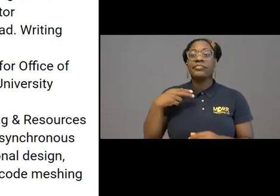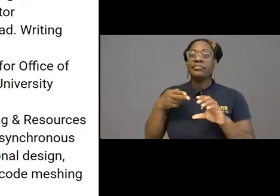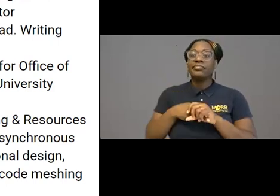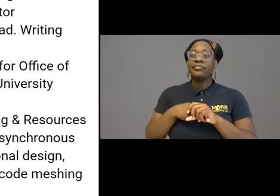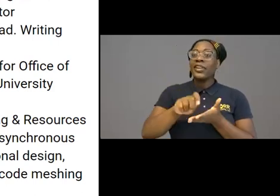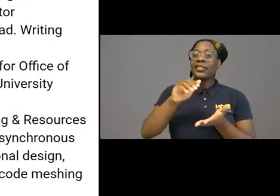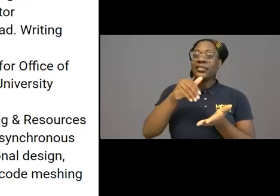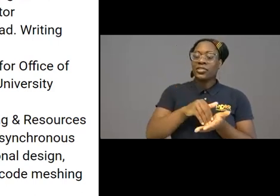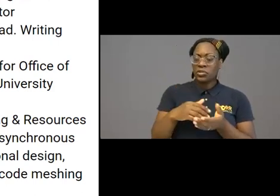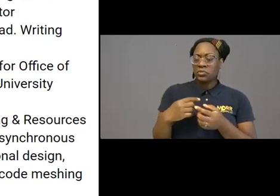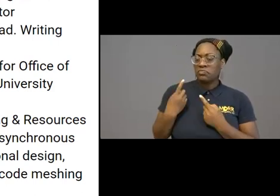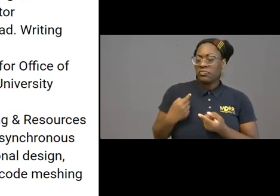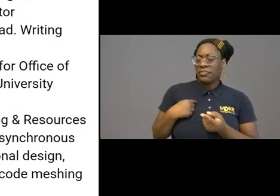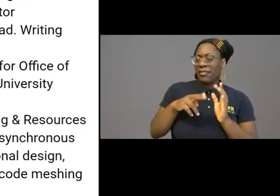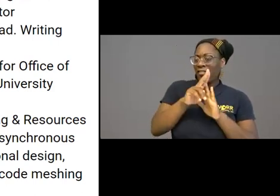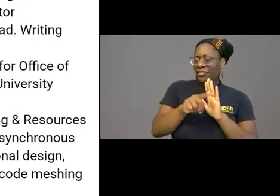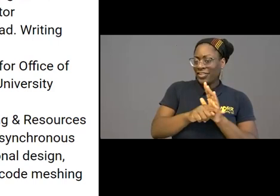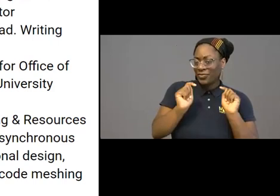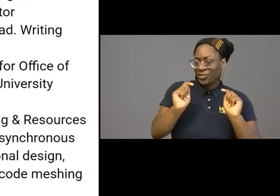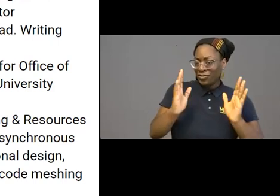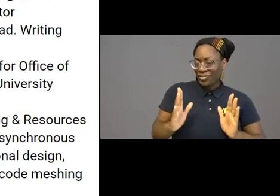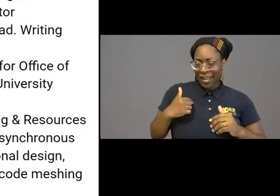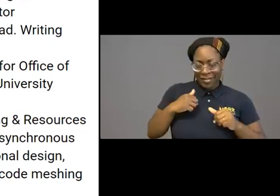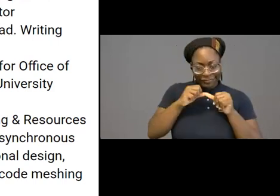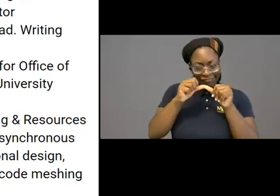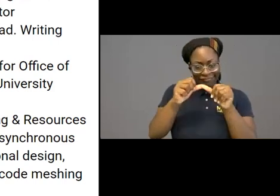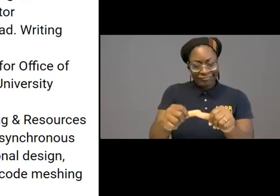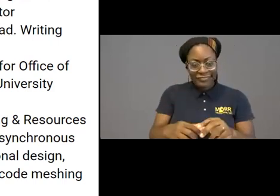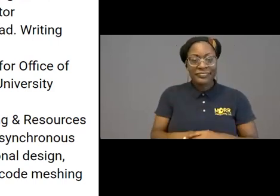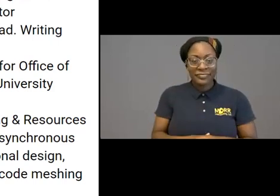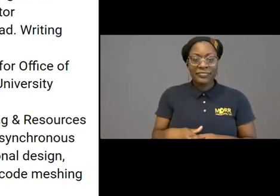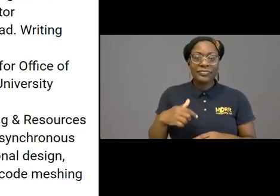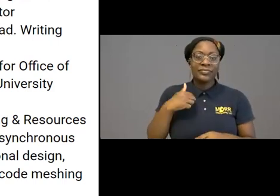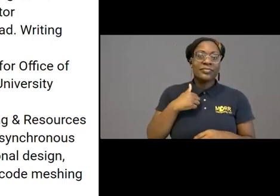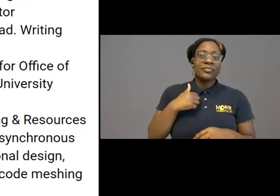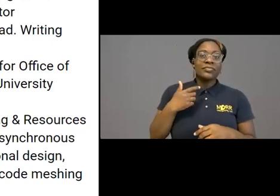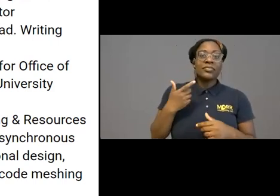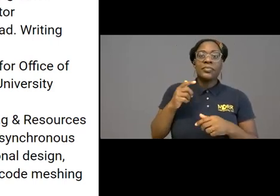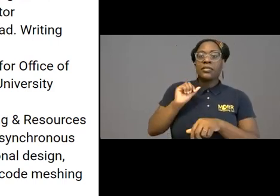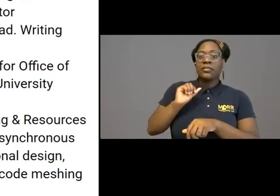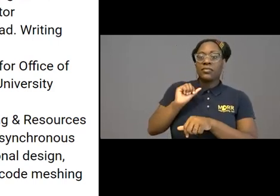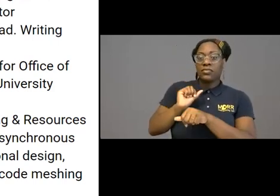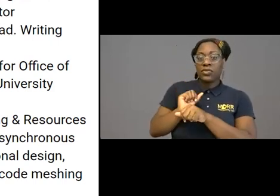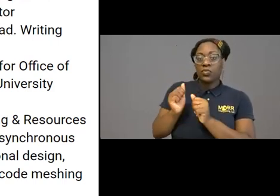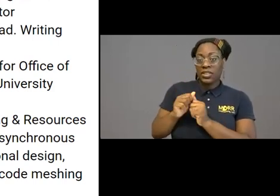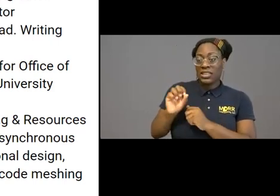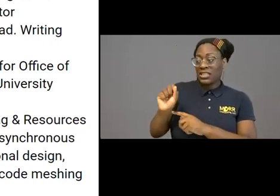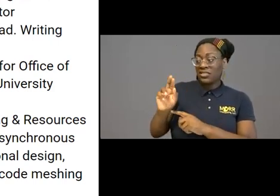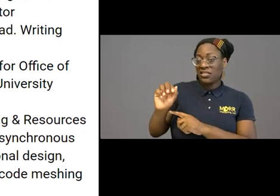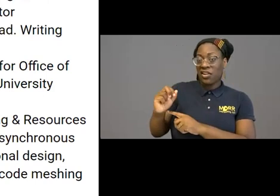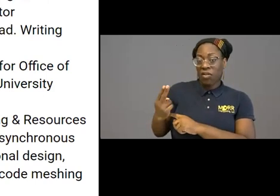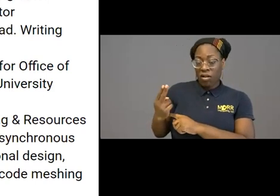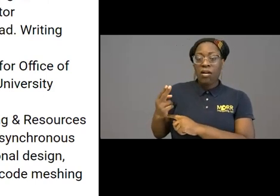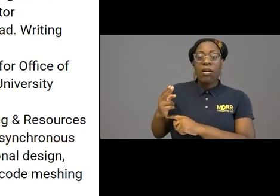at the Walden Writing Center with Sarah for about 11 years now in different roles, and I currently head up the part of our writing center that provides the traditional writing